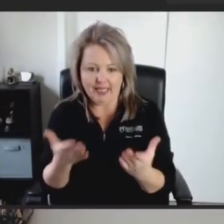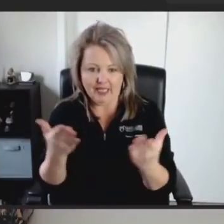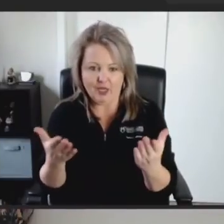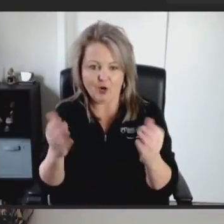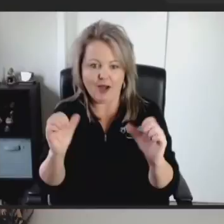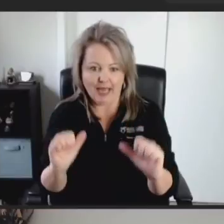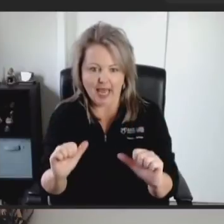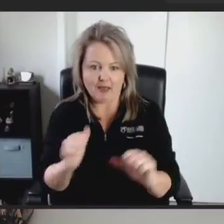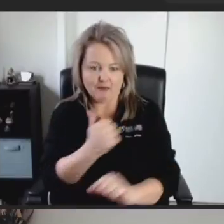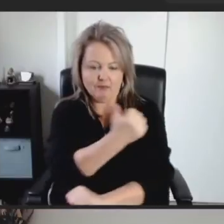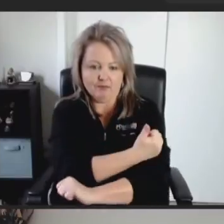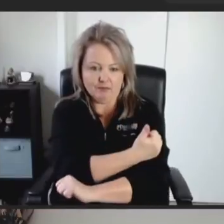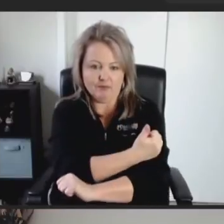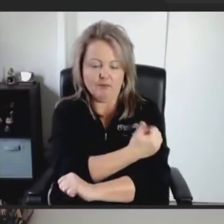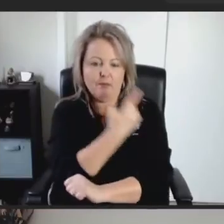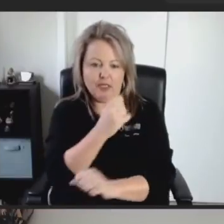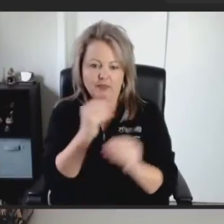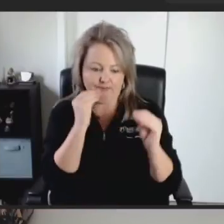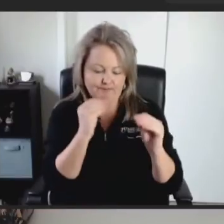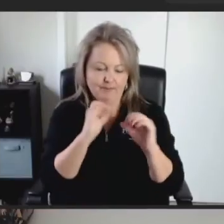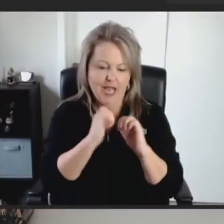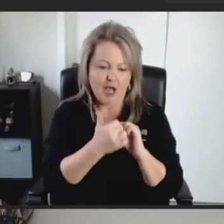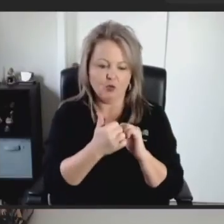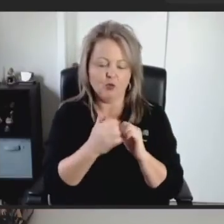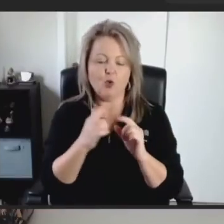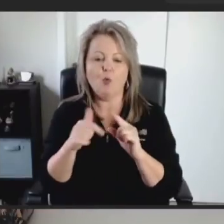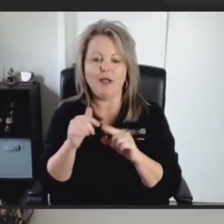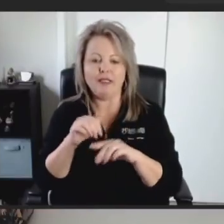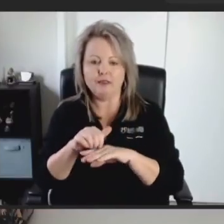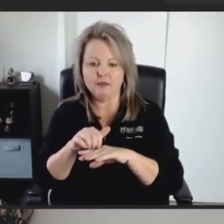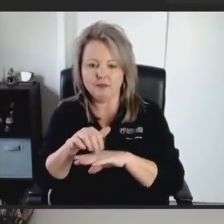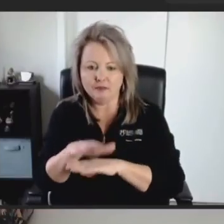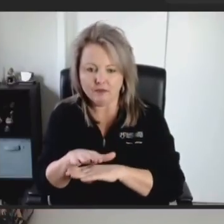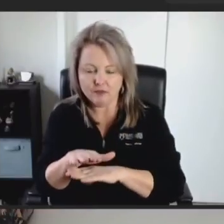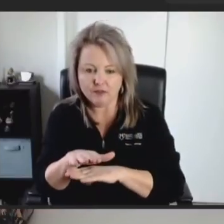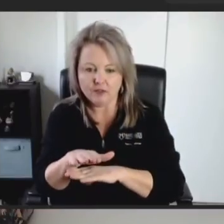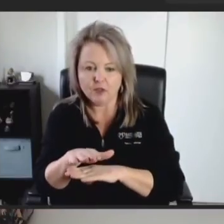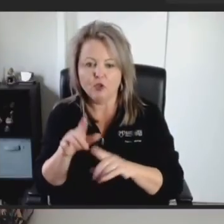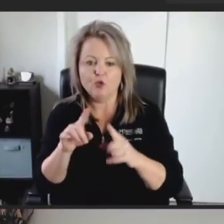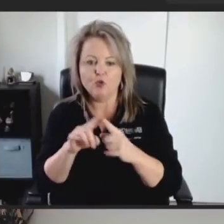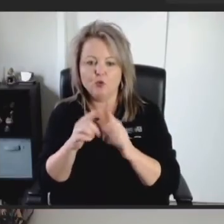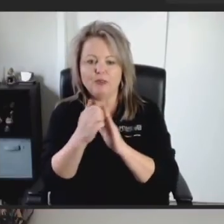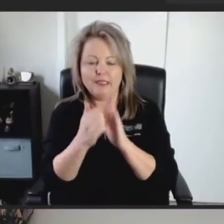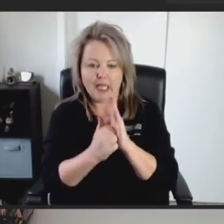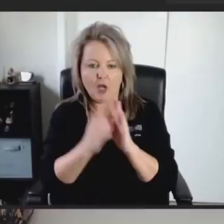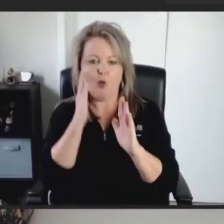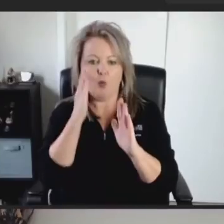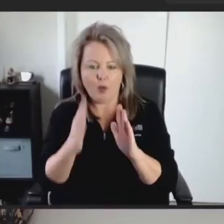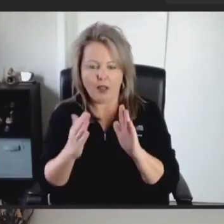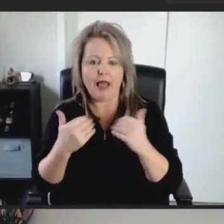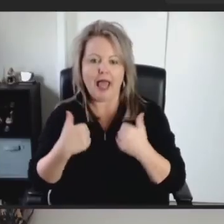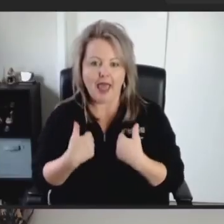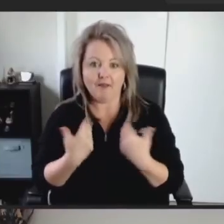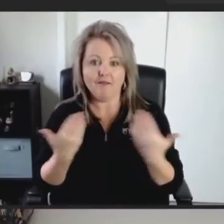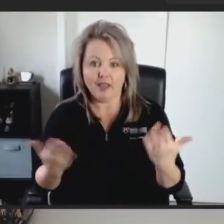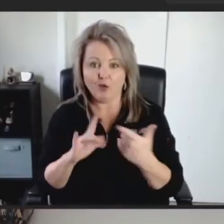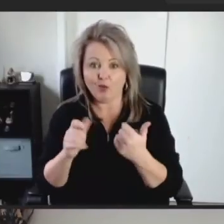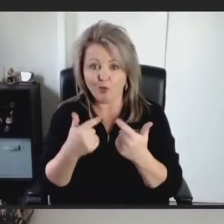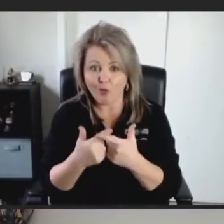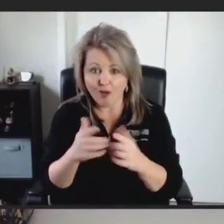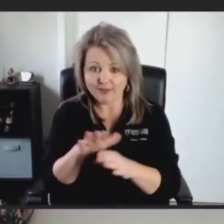so when vaccine is shipped from the state, we will have vaccine arrive locally as well.